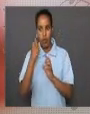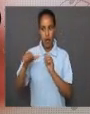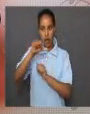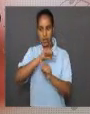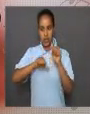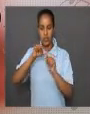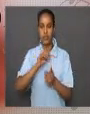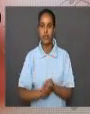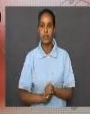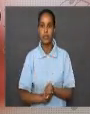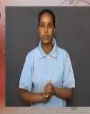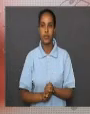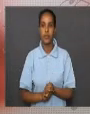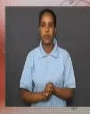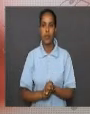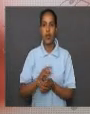another.